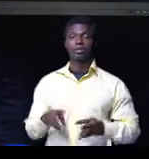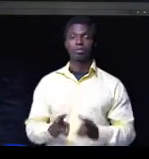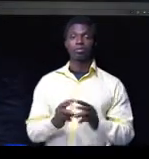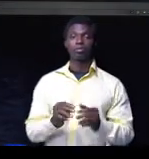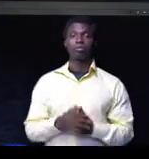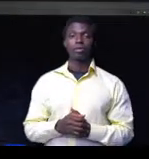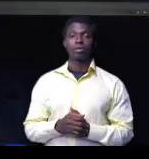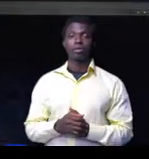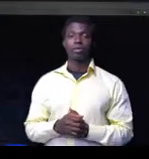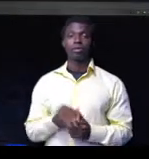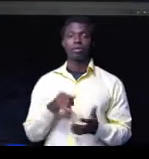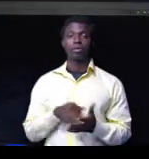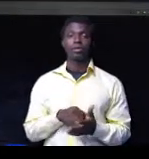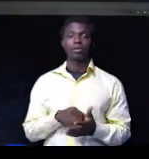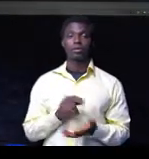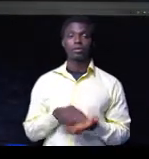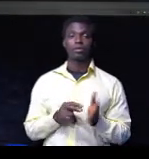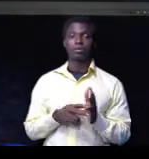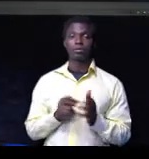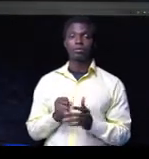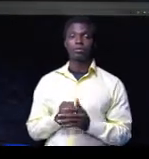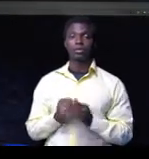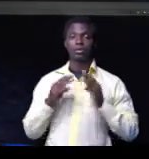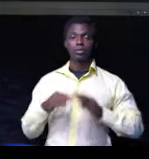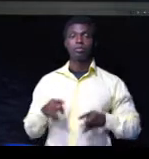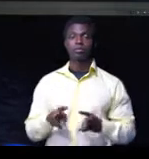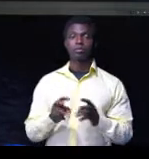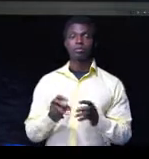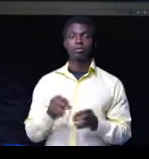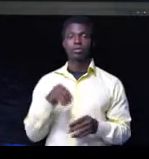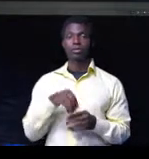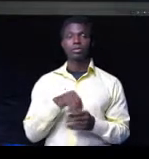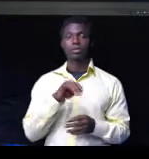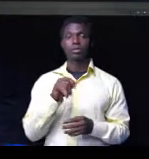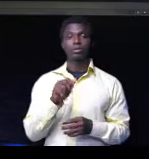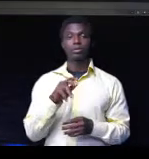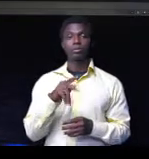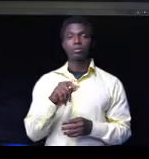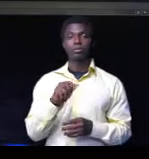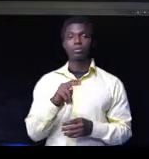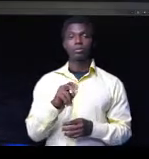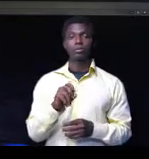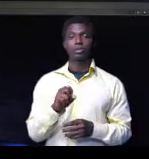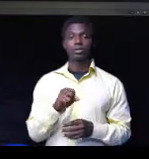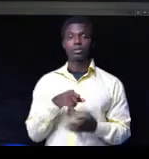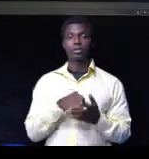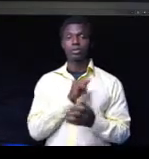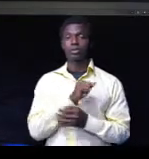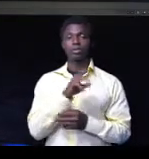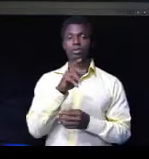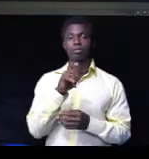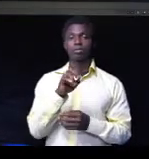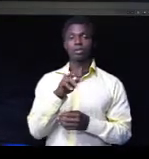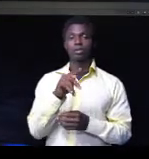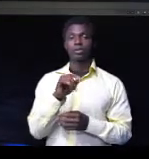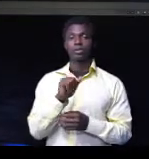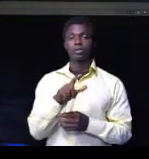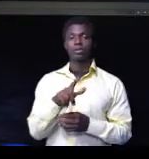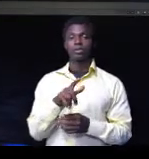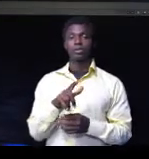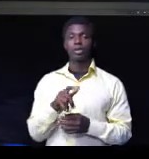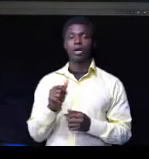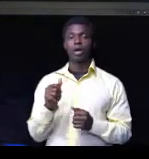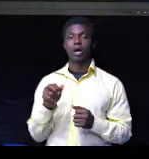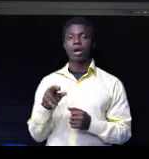what? Gentle way. Judo means gentle way in Japanese. It is a martial art created